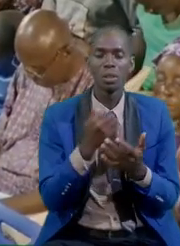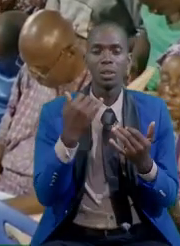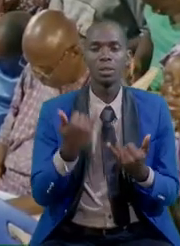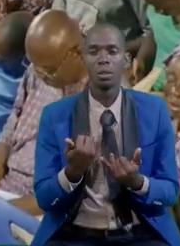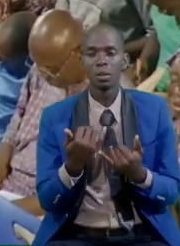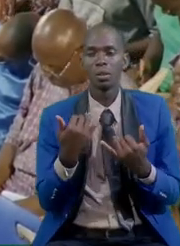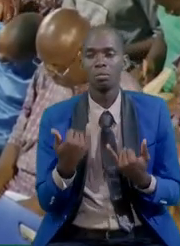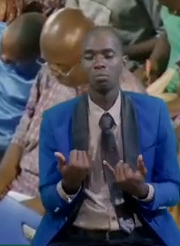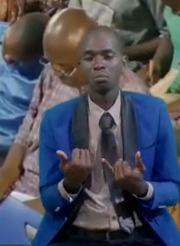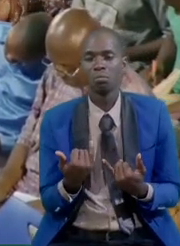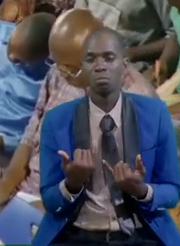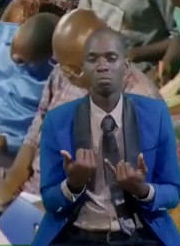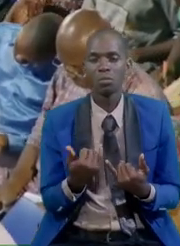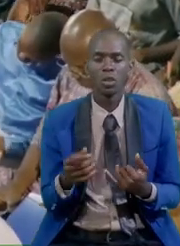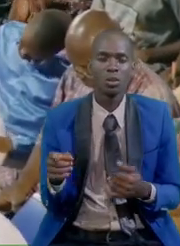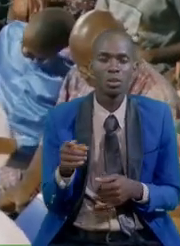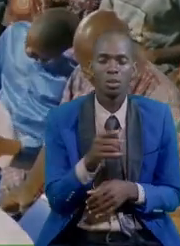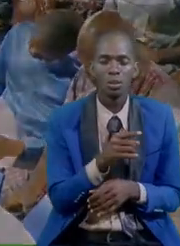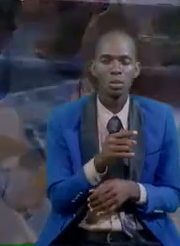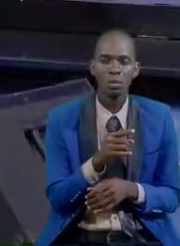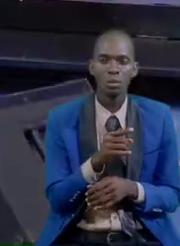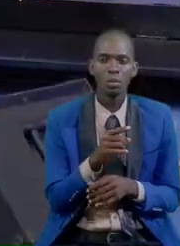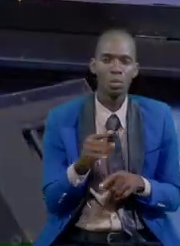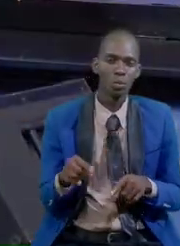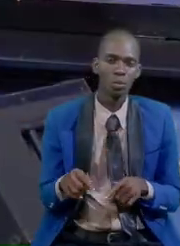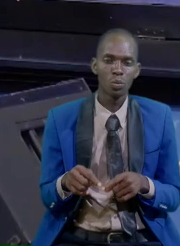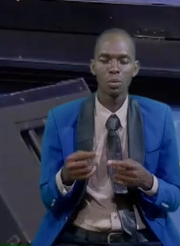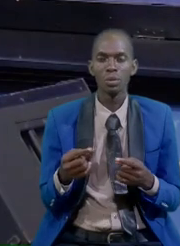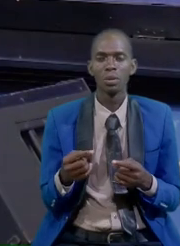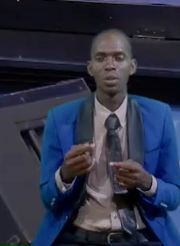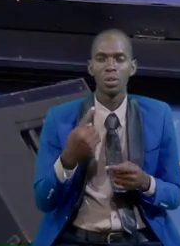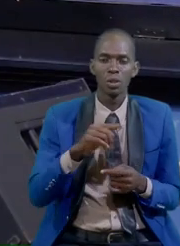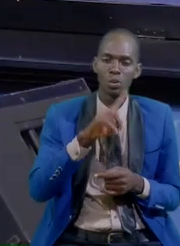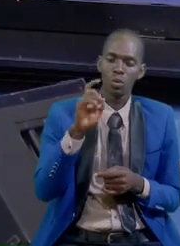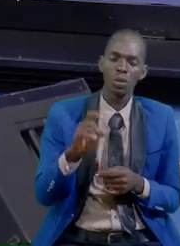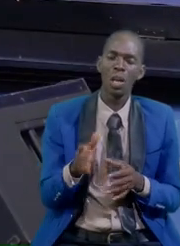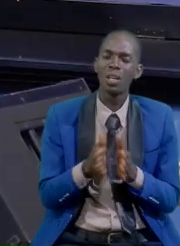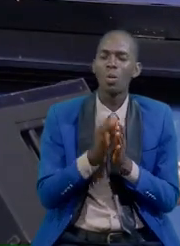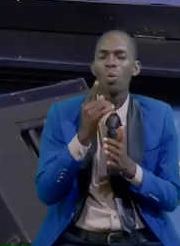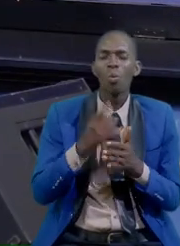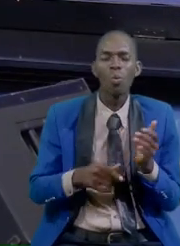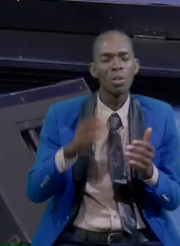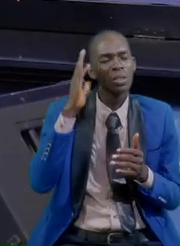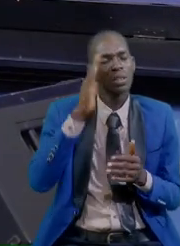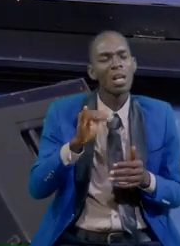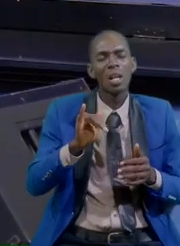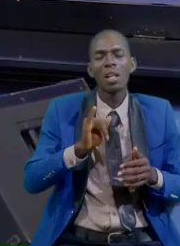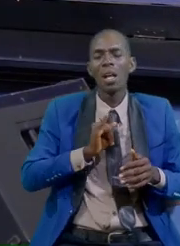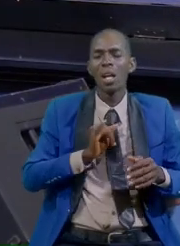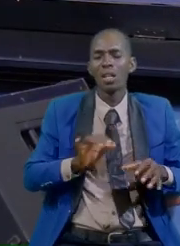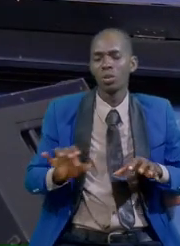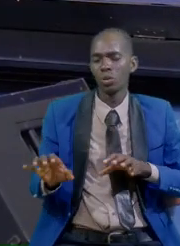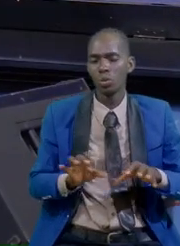went beyond the question, what must I do to be saved? They said, in fact, you will